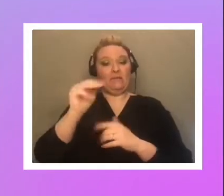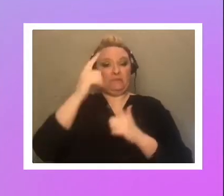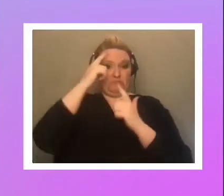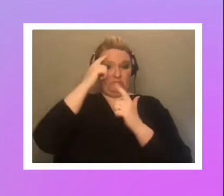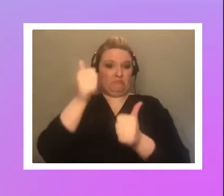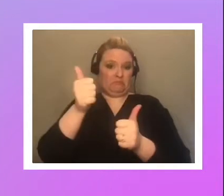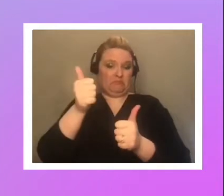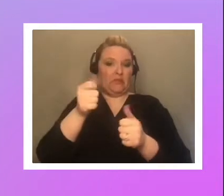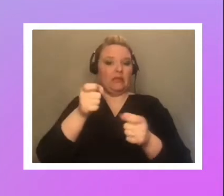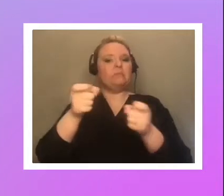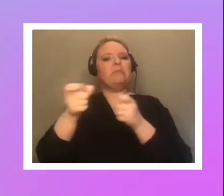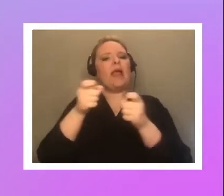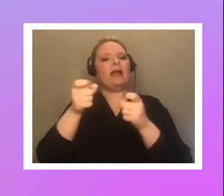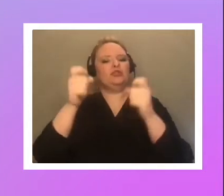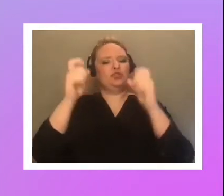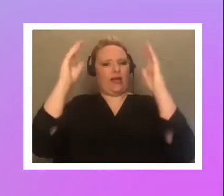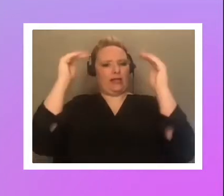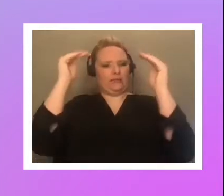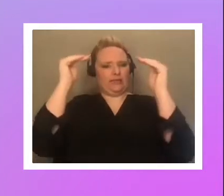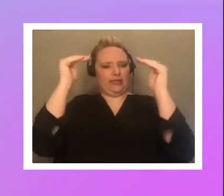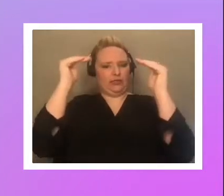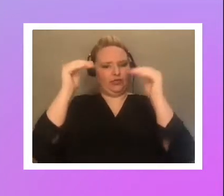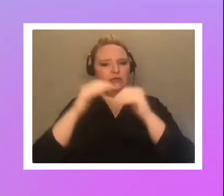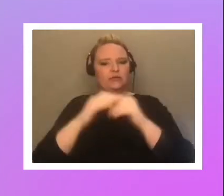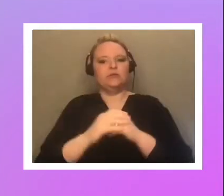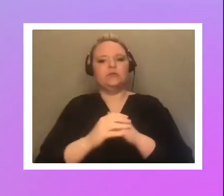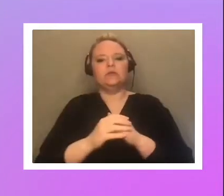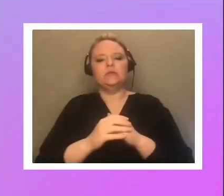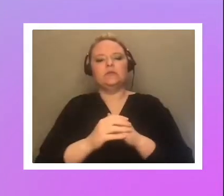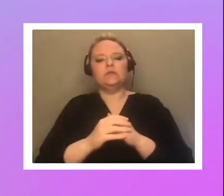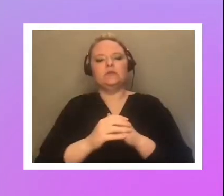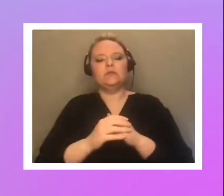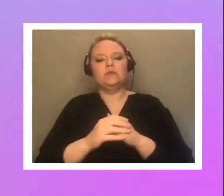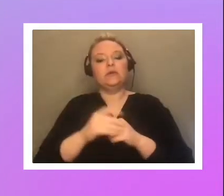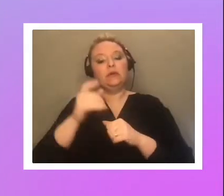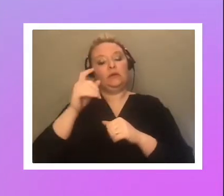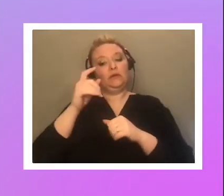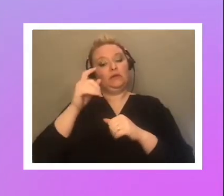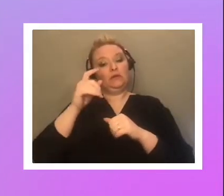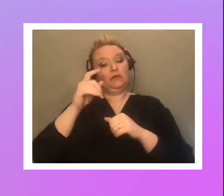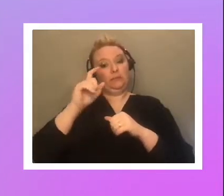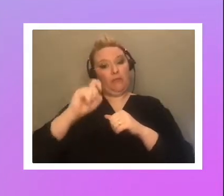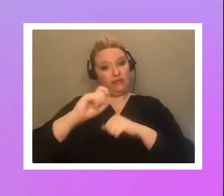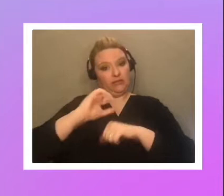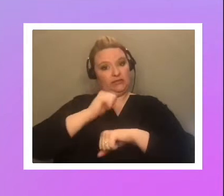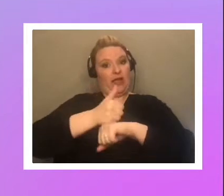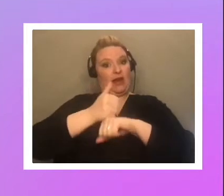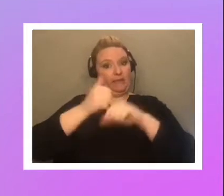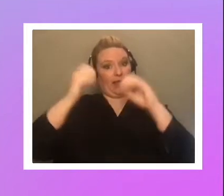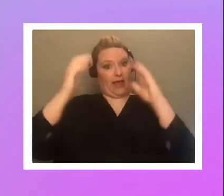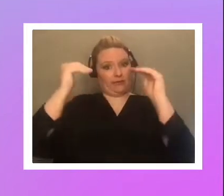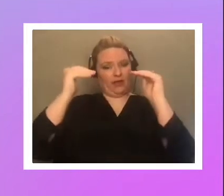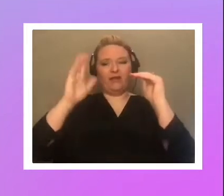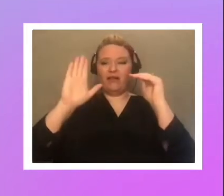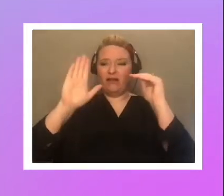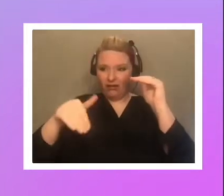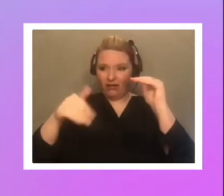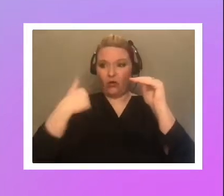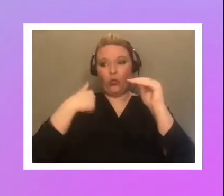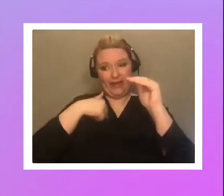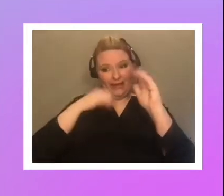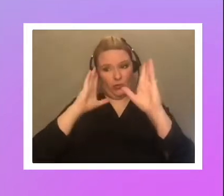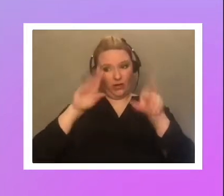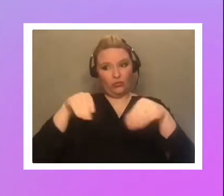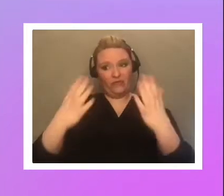to manage expectations. And you'll have to set the expectation that you're going to deliver